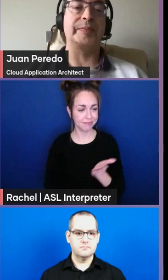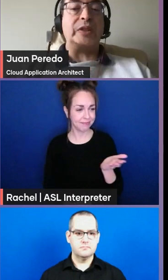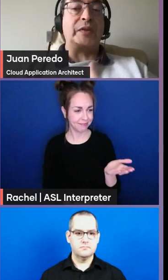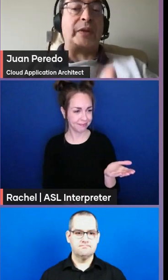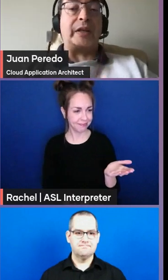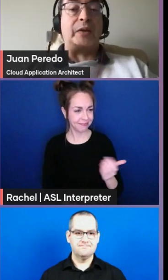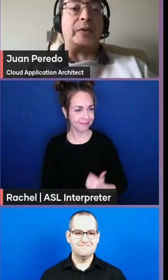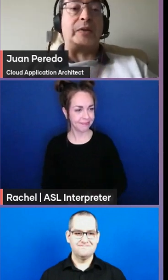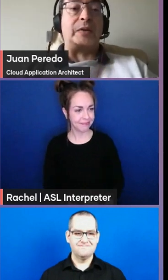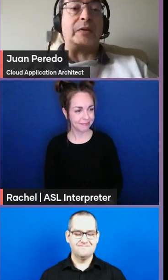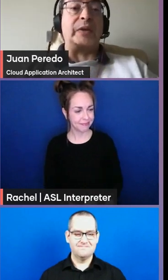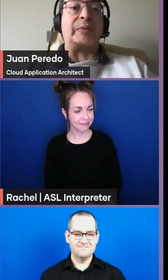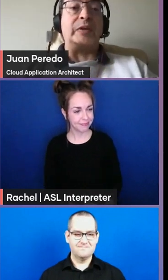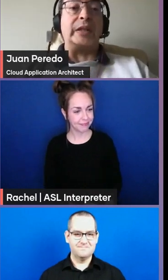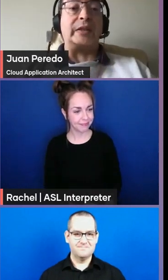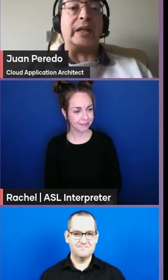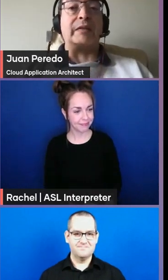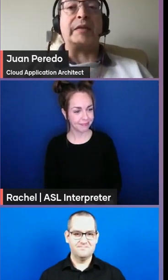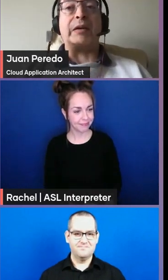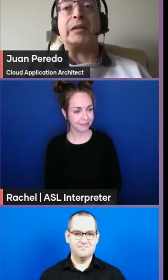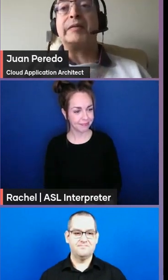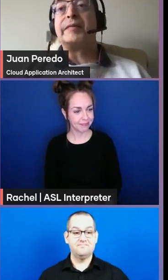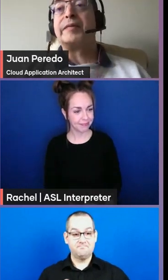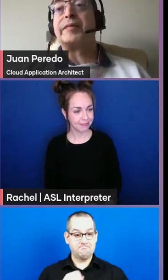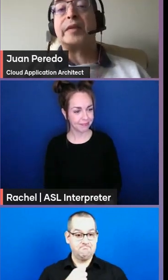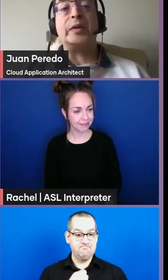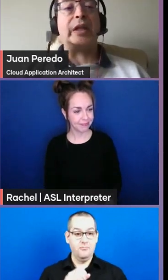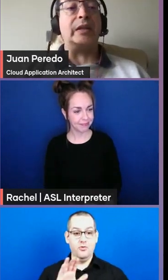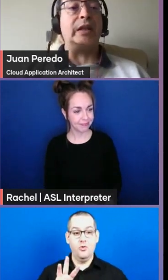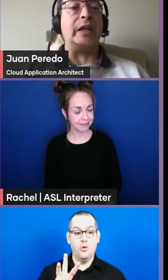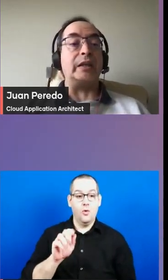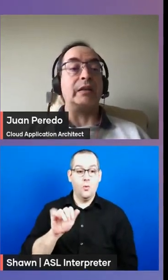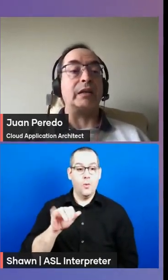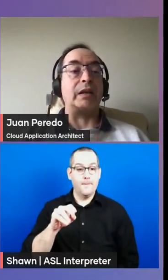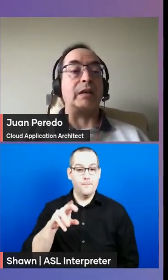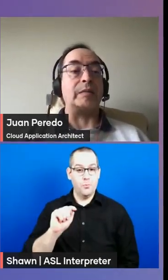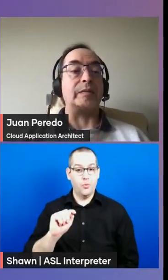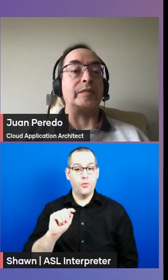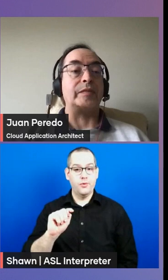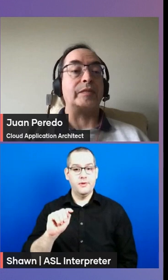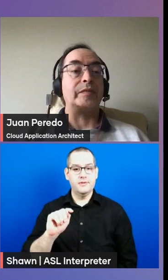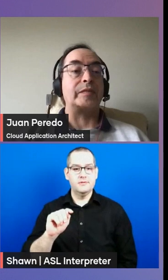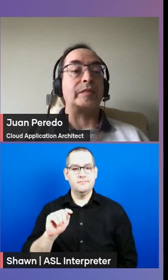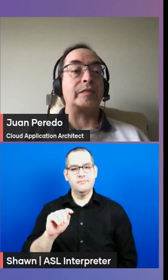Once you've created your waypoint HCL file, you can then